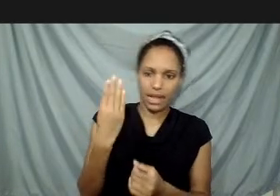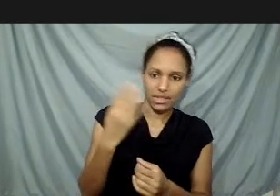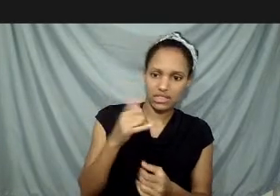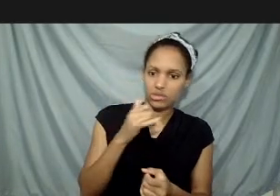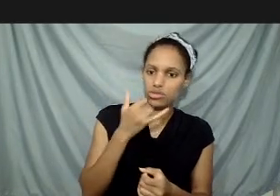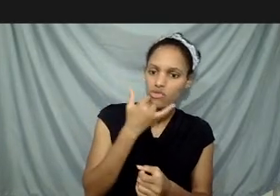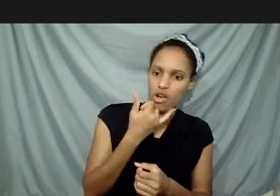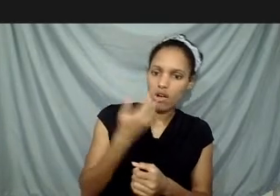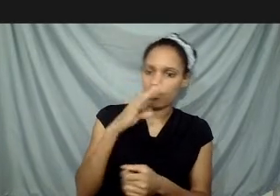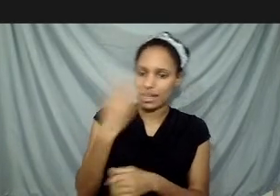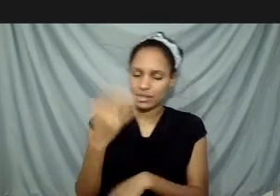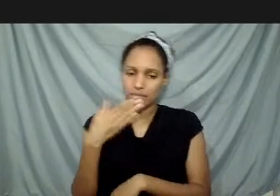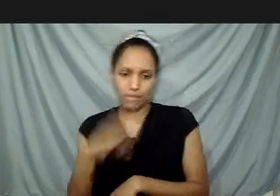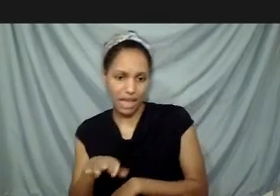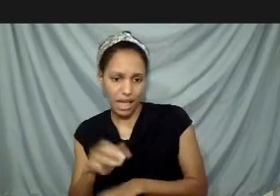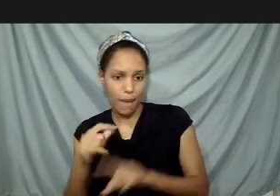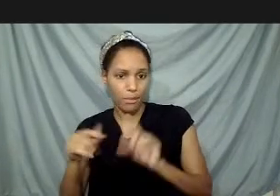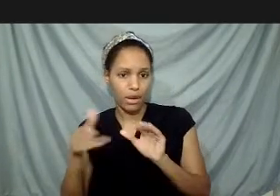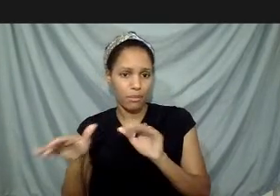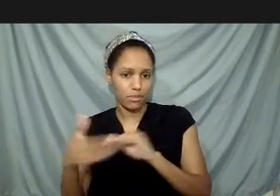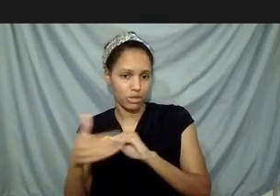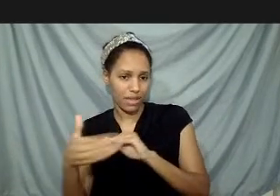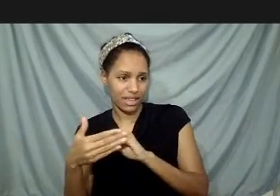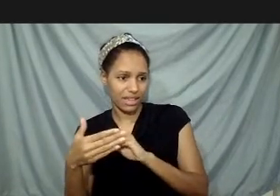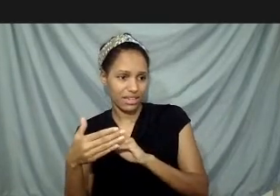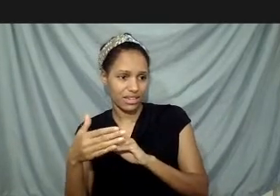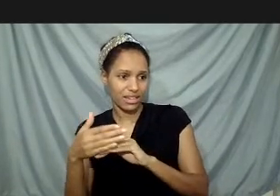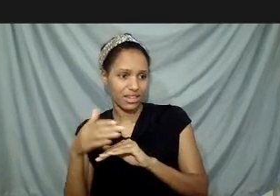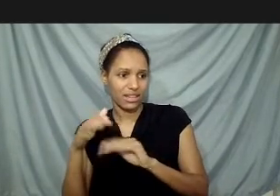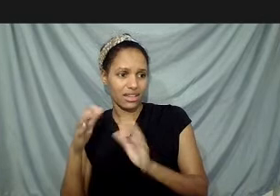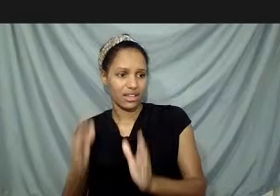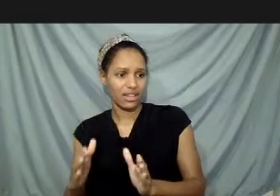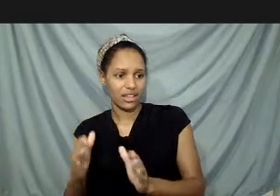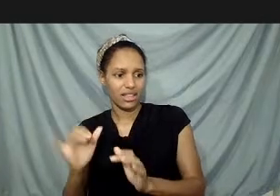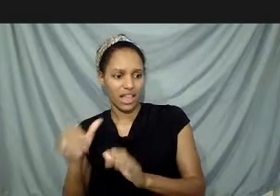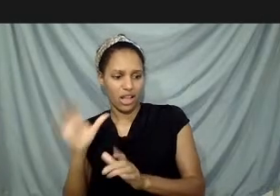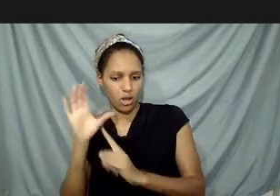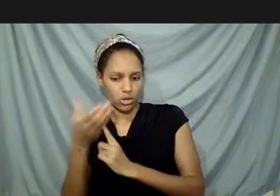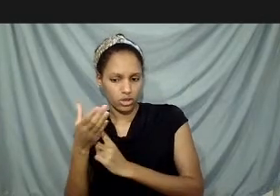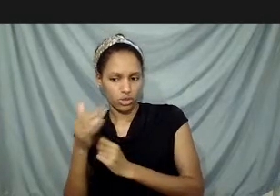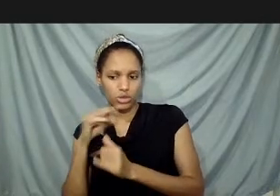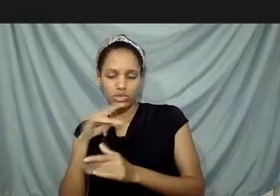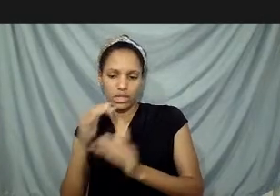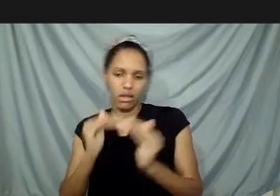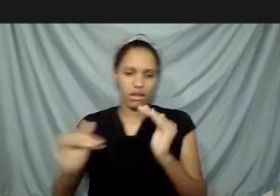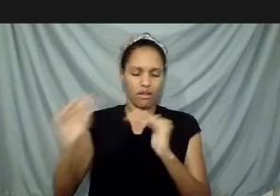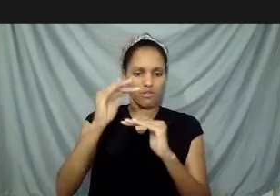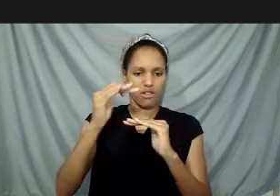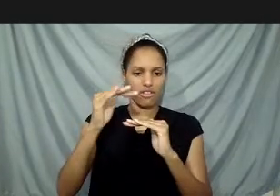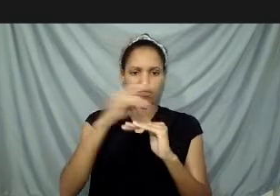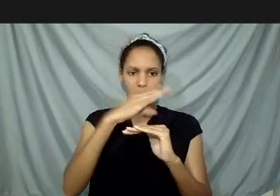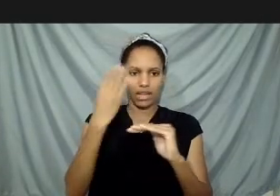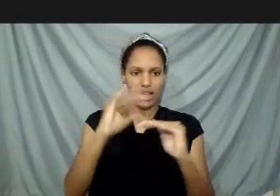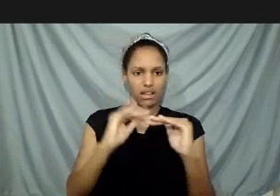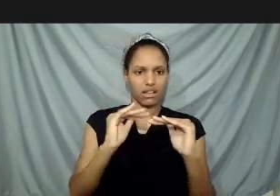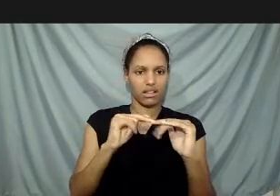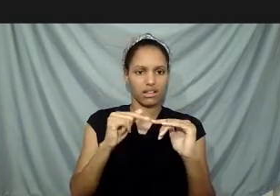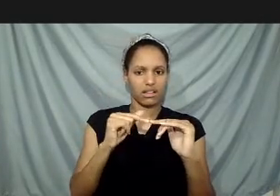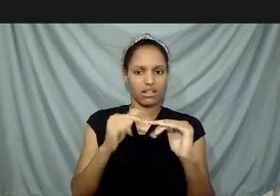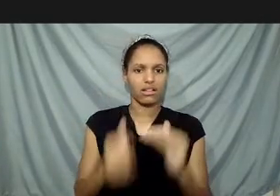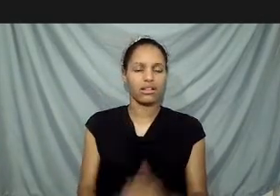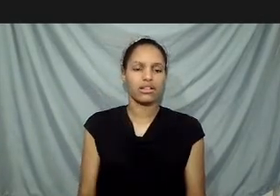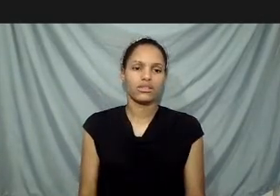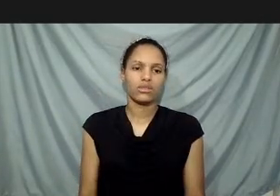above Black Americanness. And so I got messages from society that I should cling to that because that's better. And